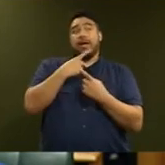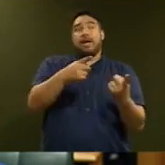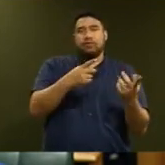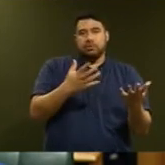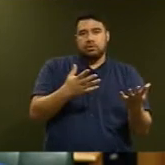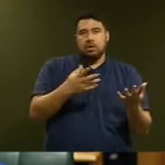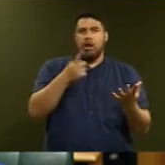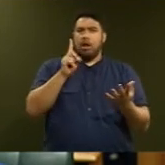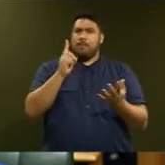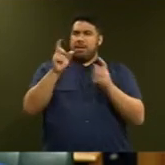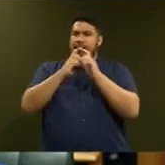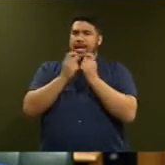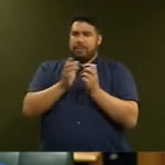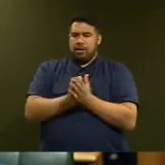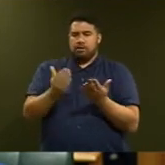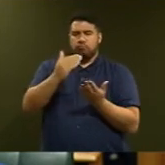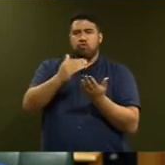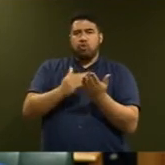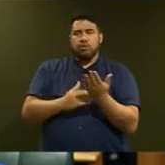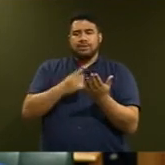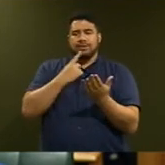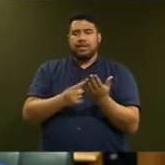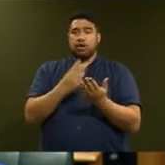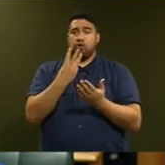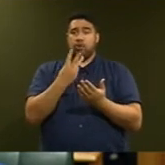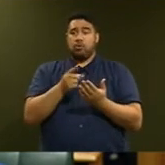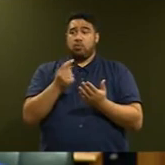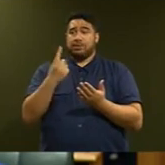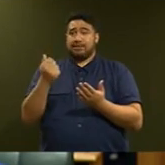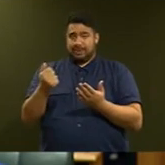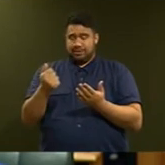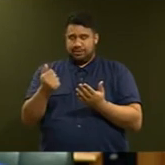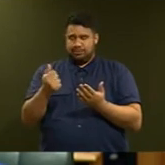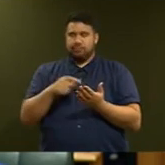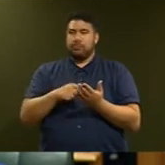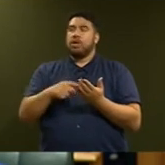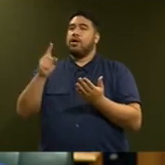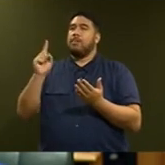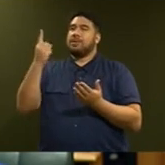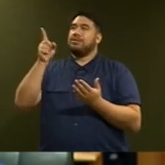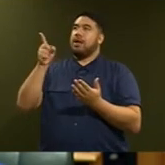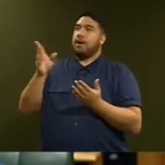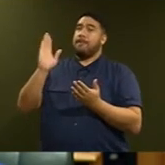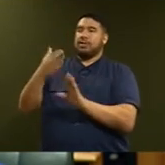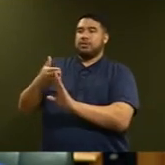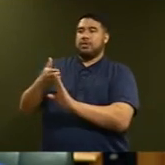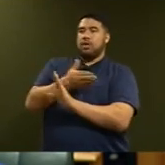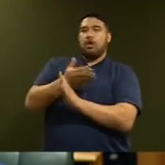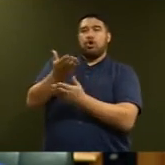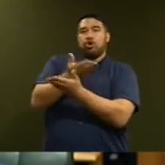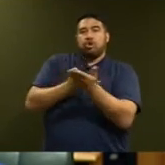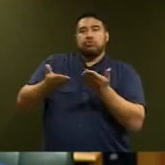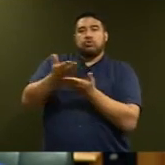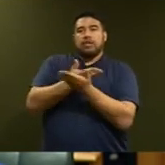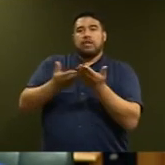of the Cabinet manual, which states ministers are responsible for ensuring consultation is undertaken in accordance with